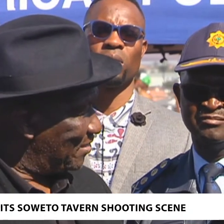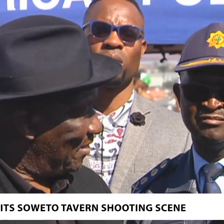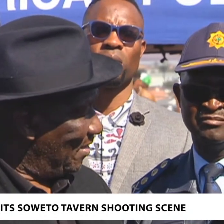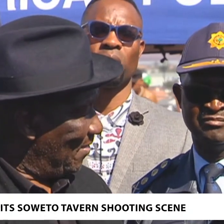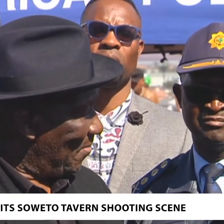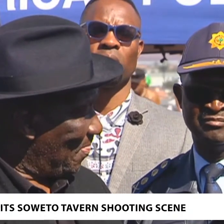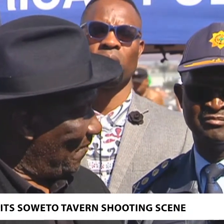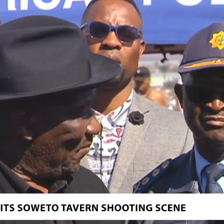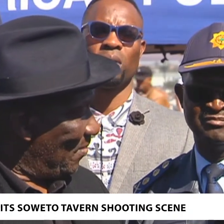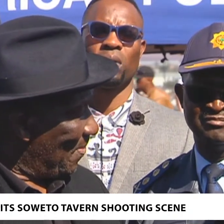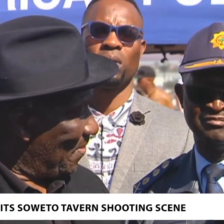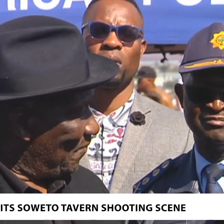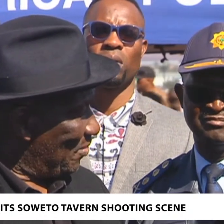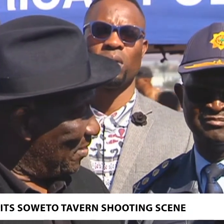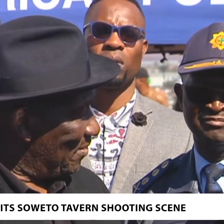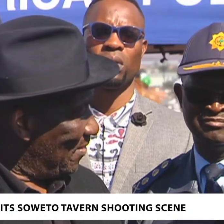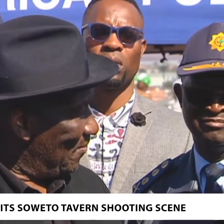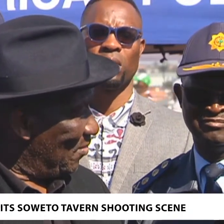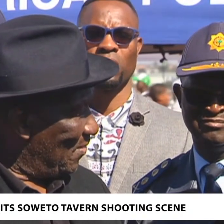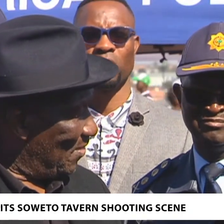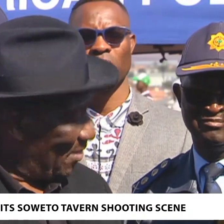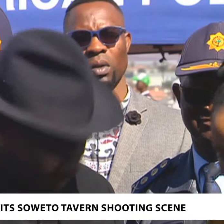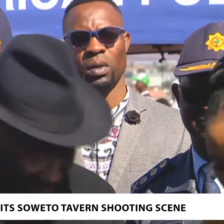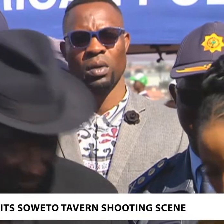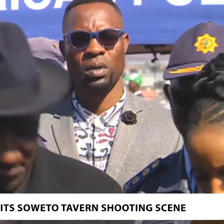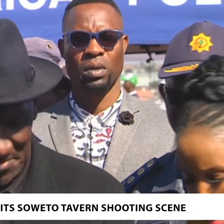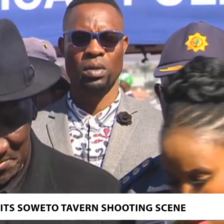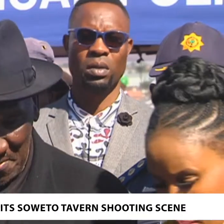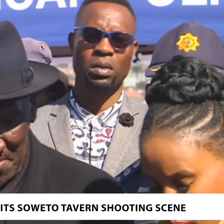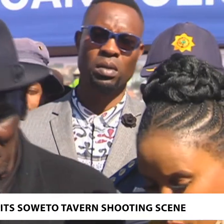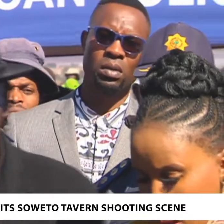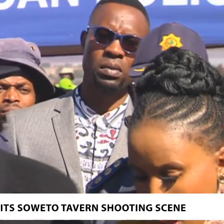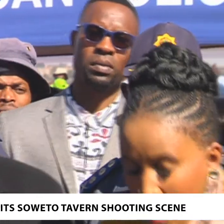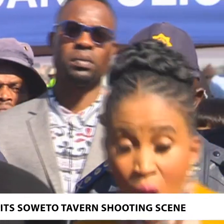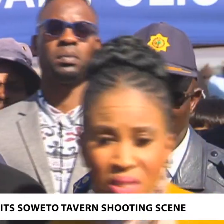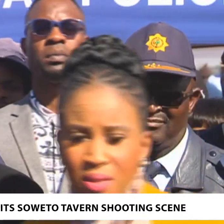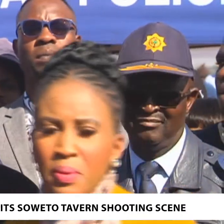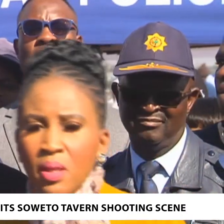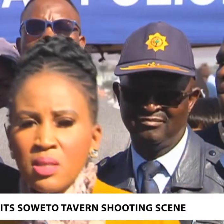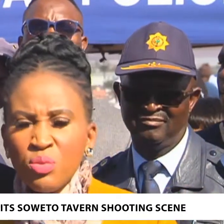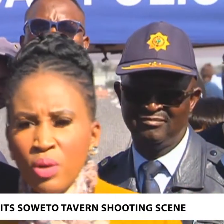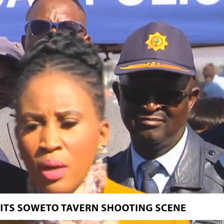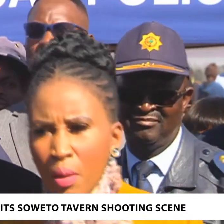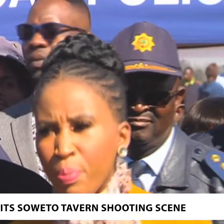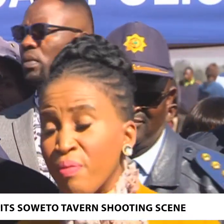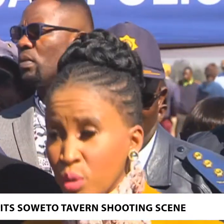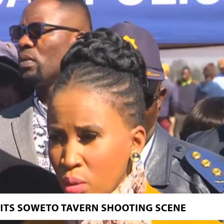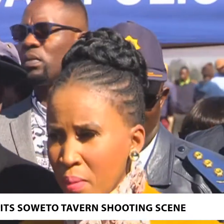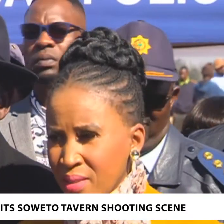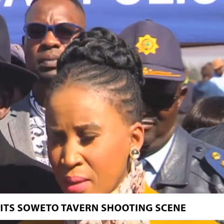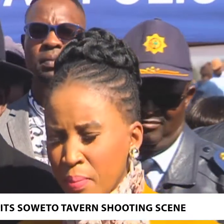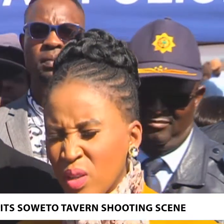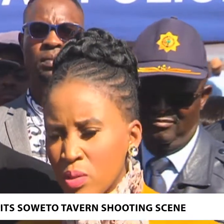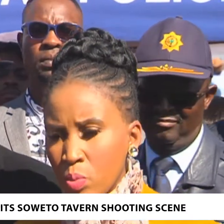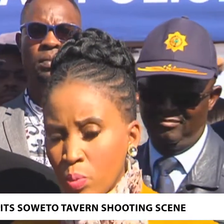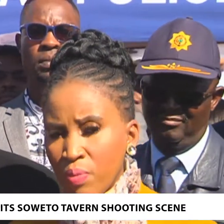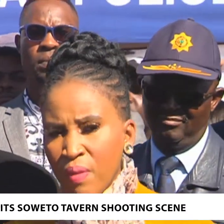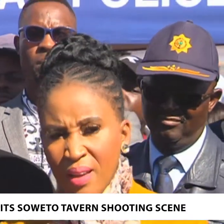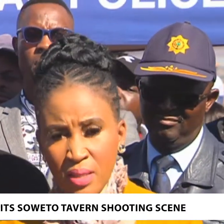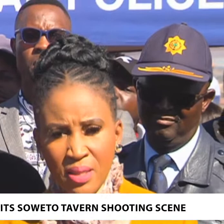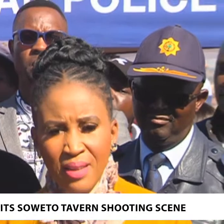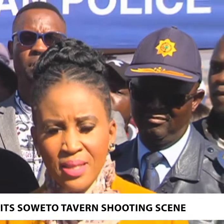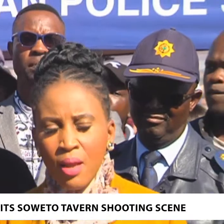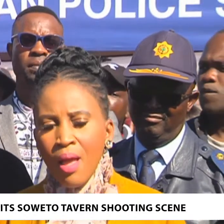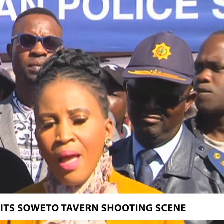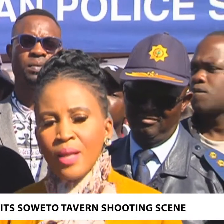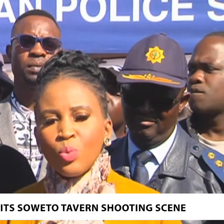Shebeens. It's a province. It's fine. I'll answer, but this is really a provincial matter, because what we